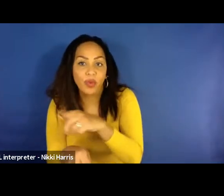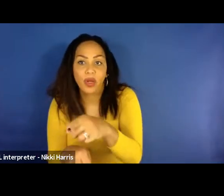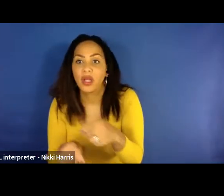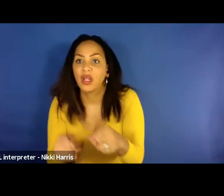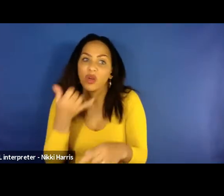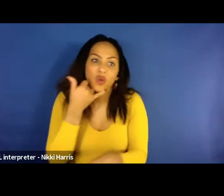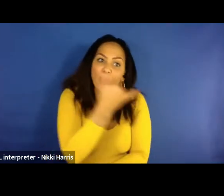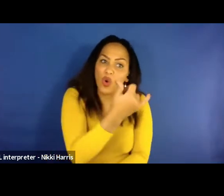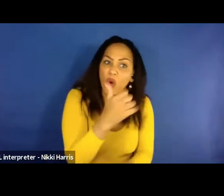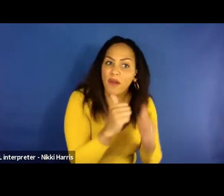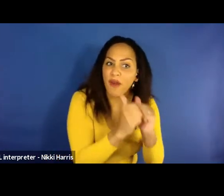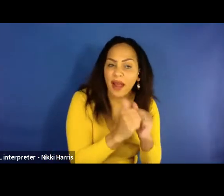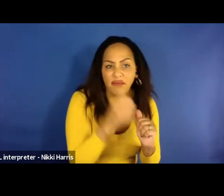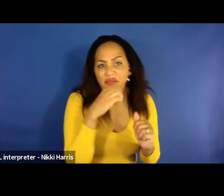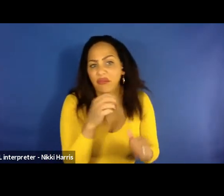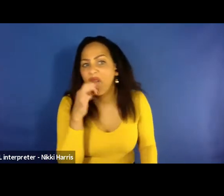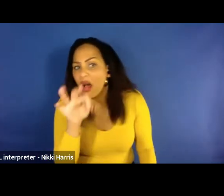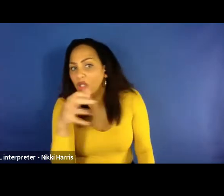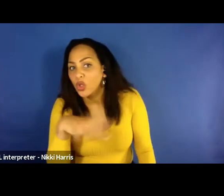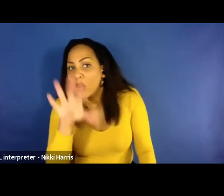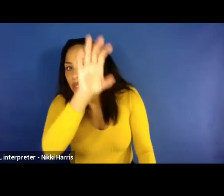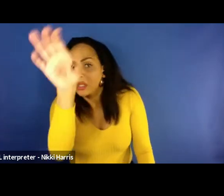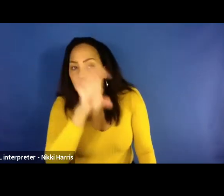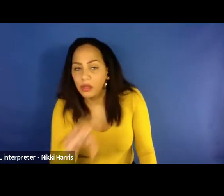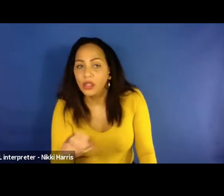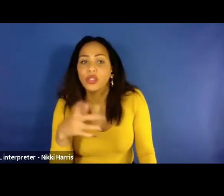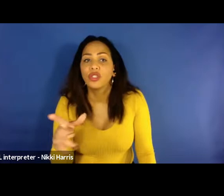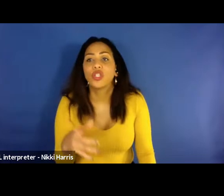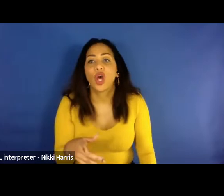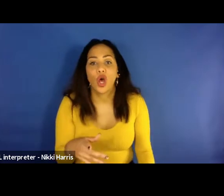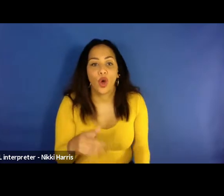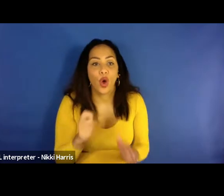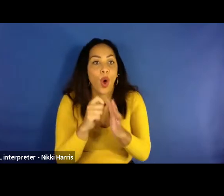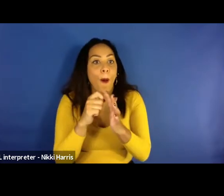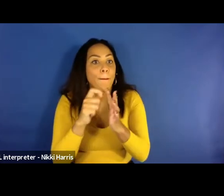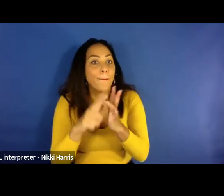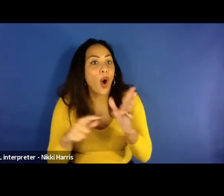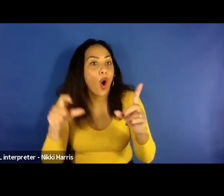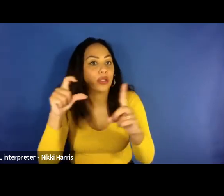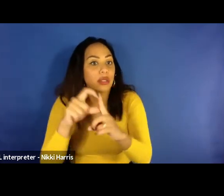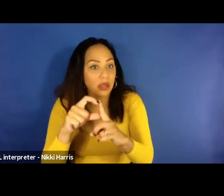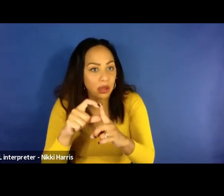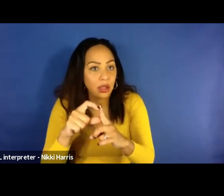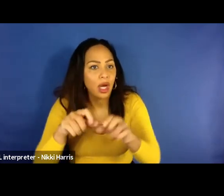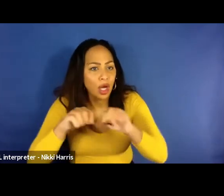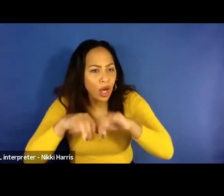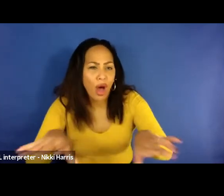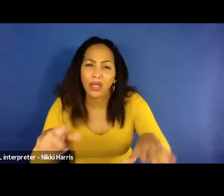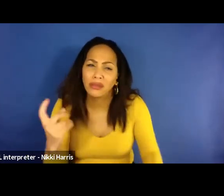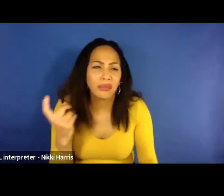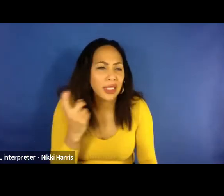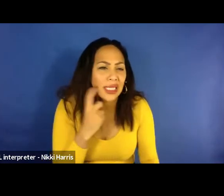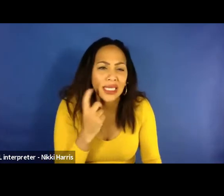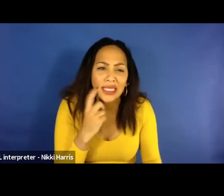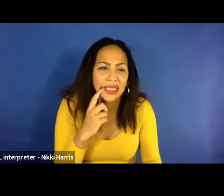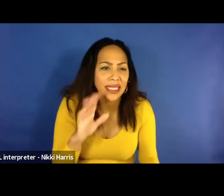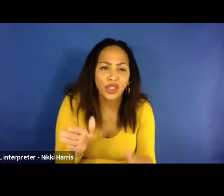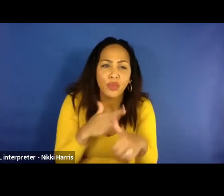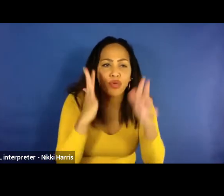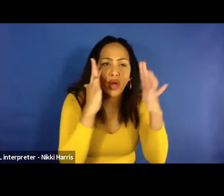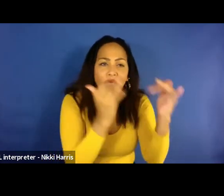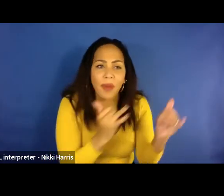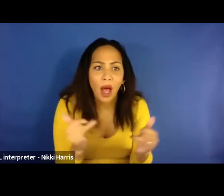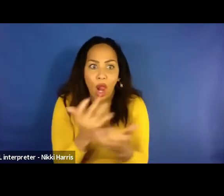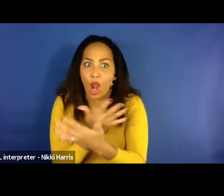look, do you want to have a Zoom call? So podcasts are super, super easy to prototype. And again, it gives you so much value, so much feedback as to